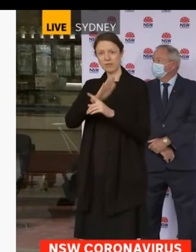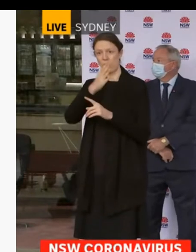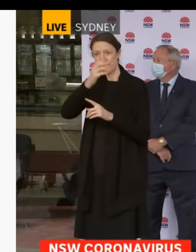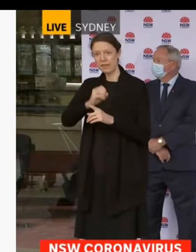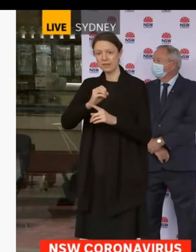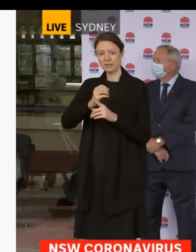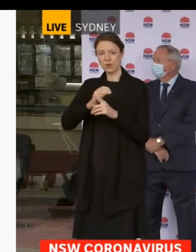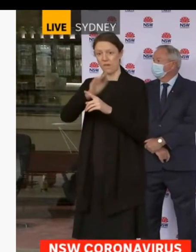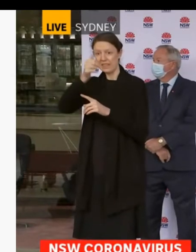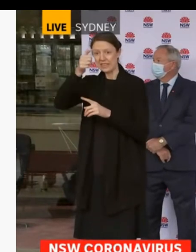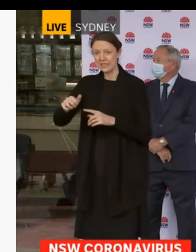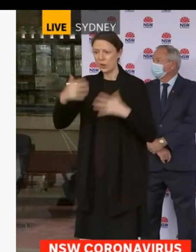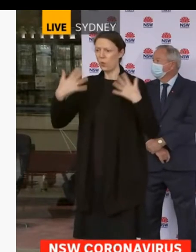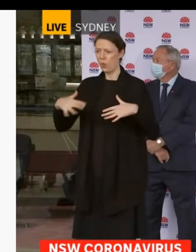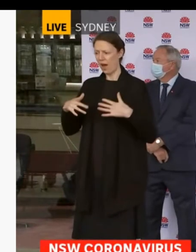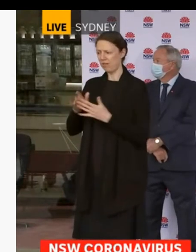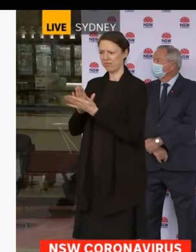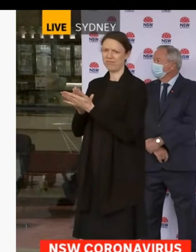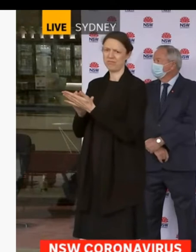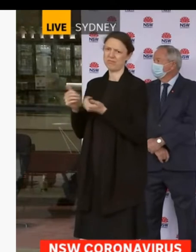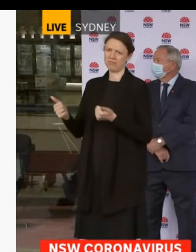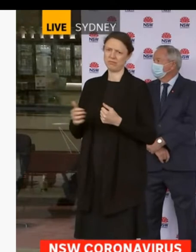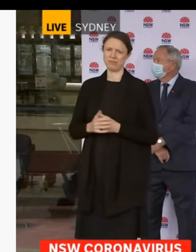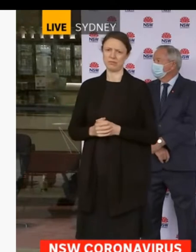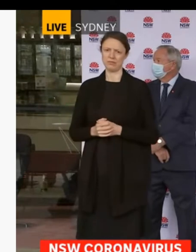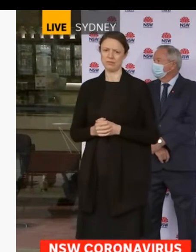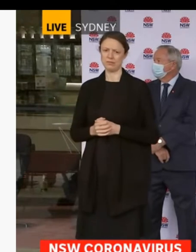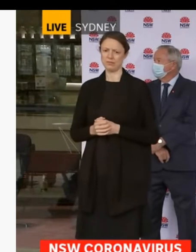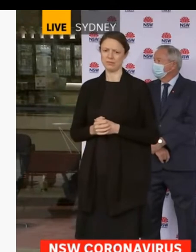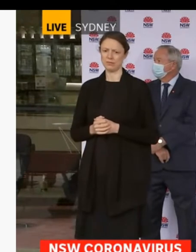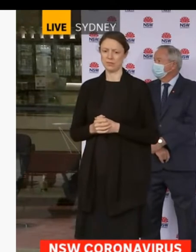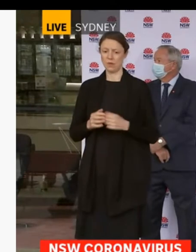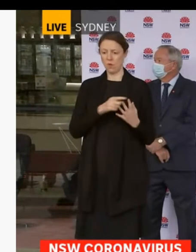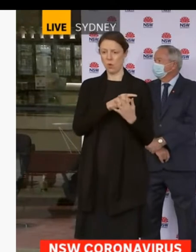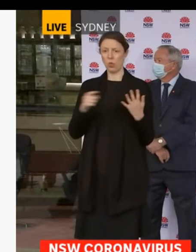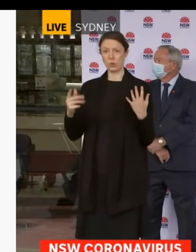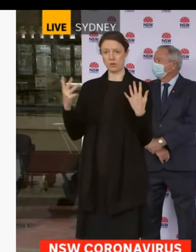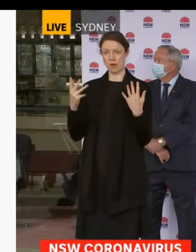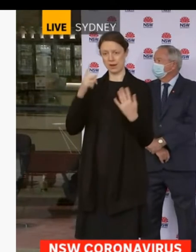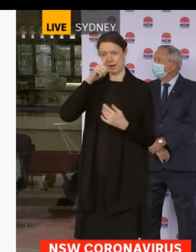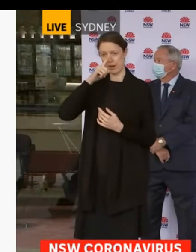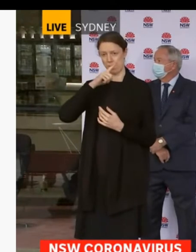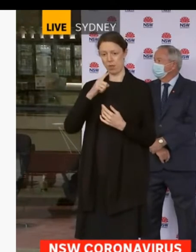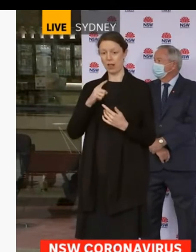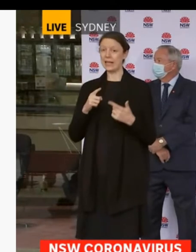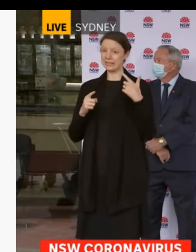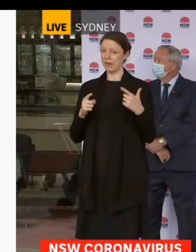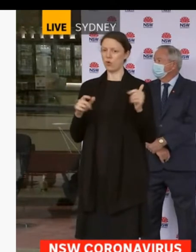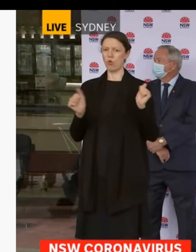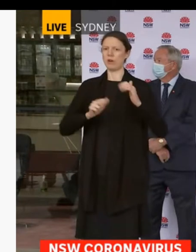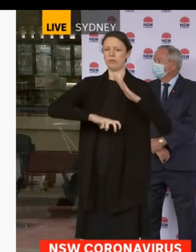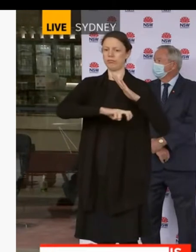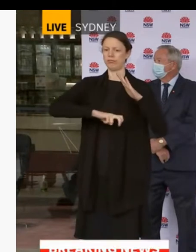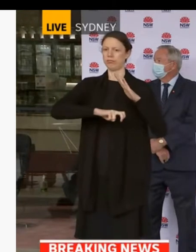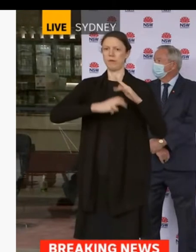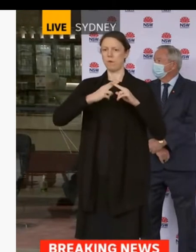In terms of the cases, seven of the cases were in isolation for infectious period, and as I have indicated,